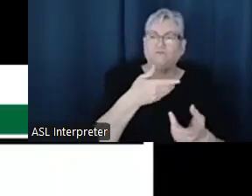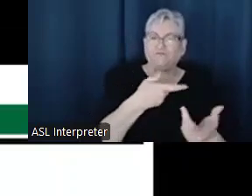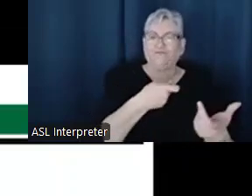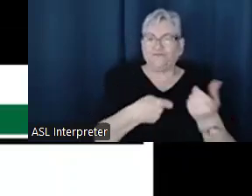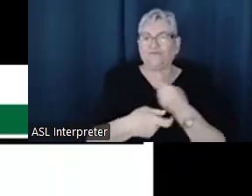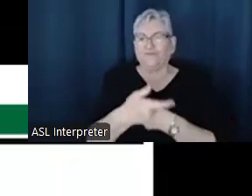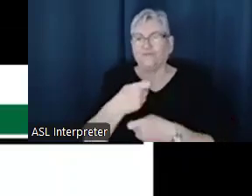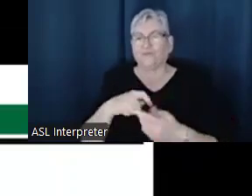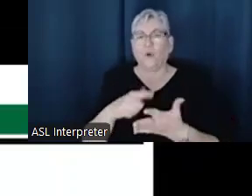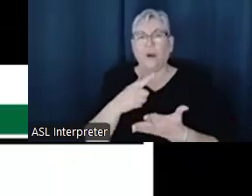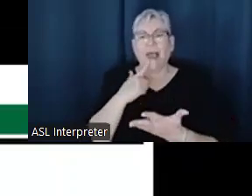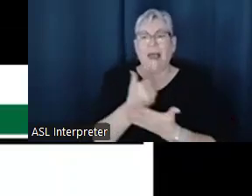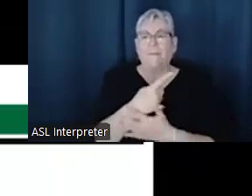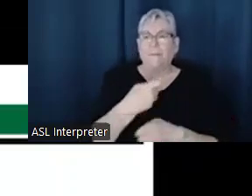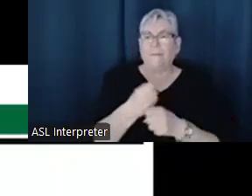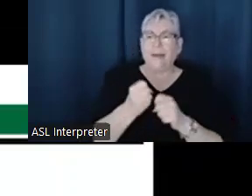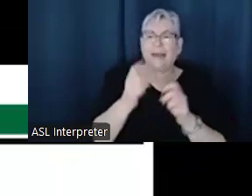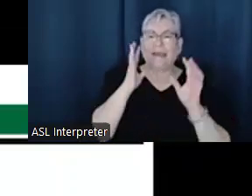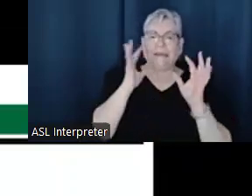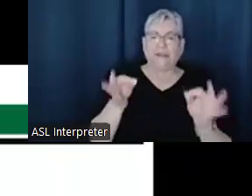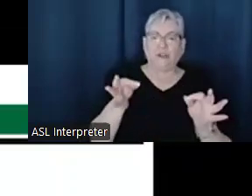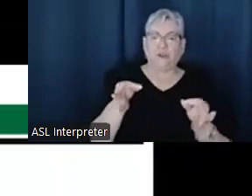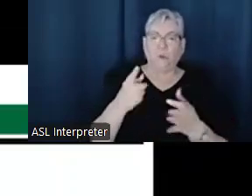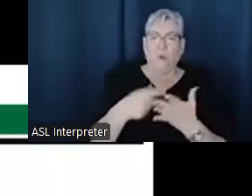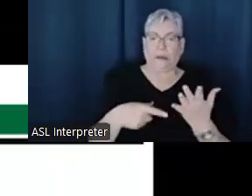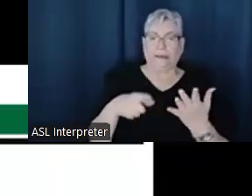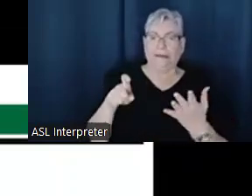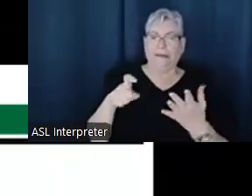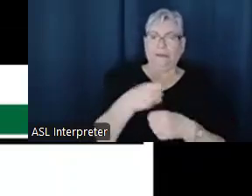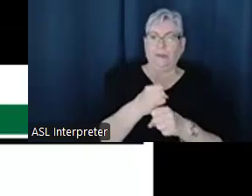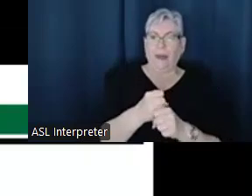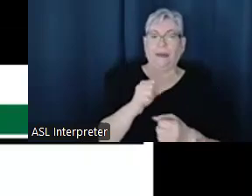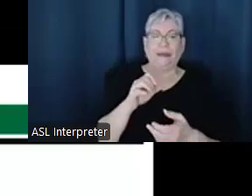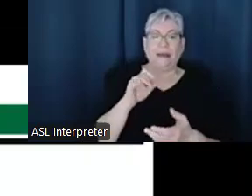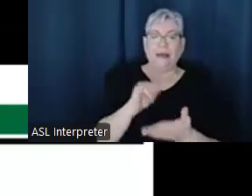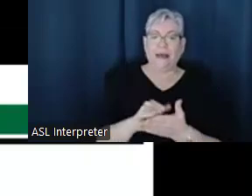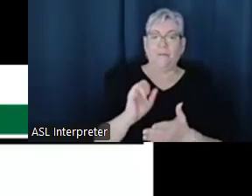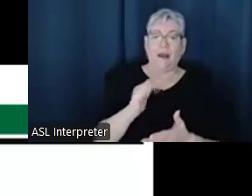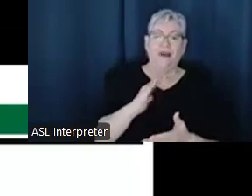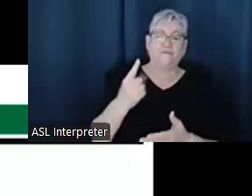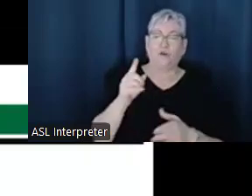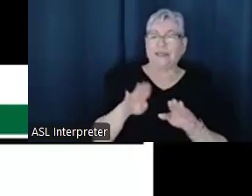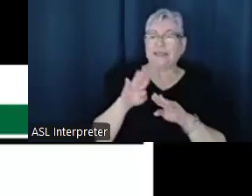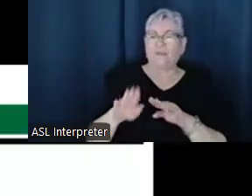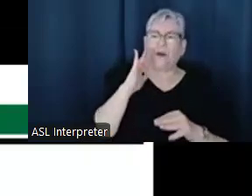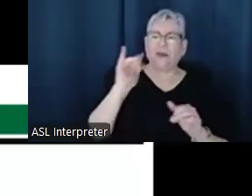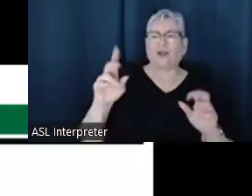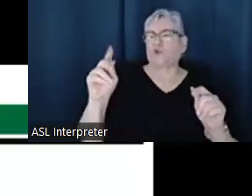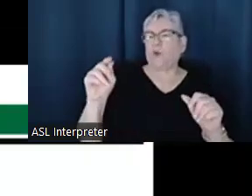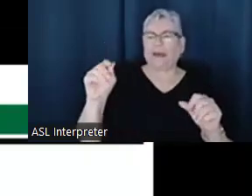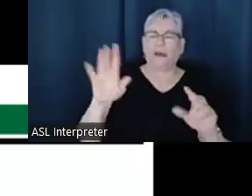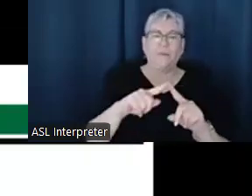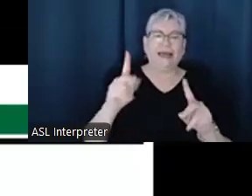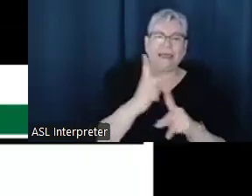made would be my first step. So I know that was very, very quick, but we're going to keep going to try to get to the